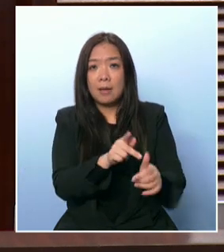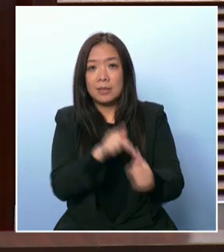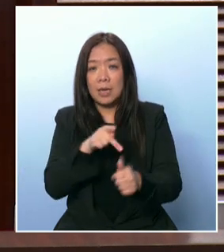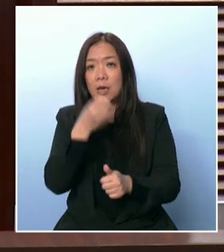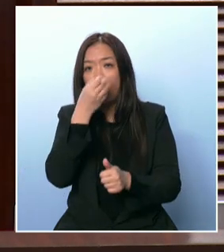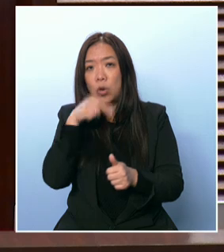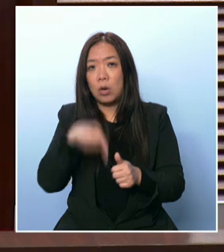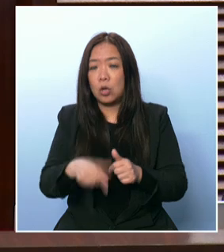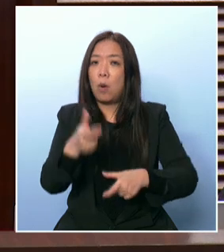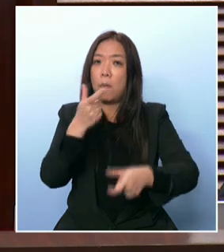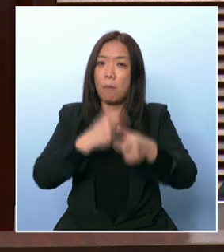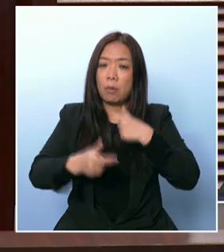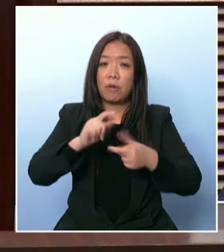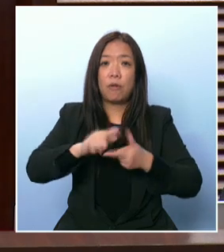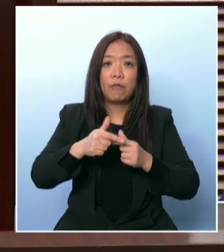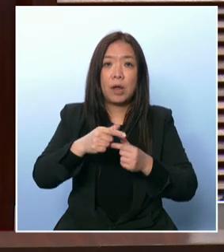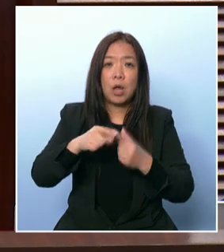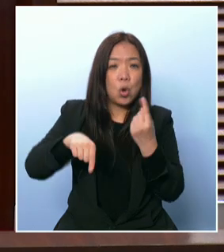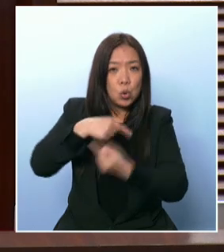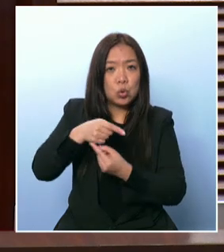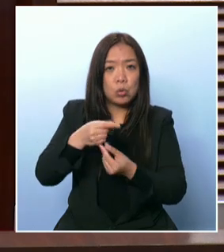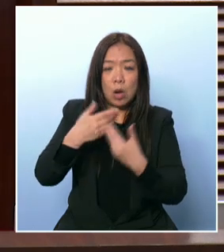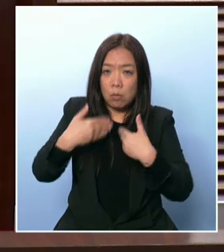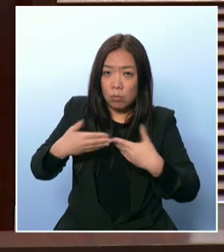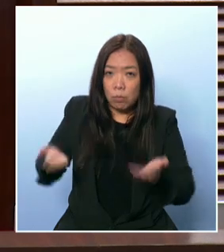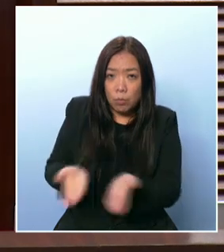Now, Hong Kong has a very sophisticated trade platform. We will